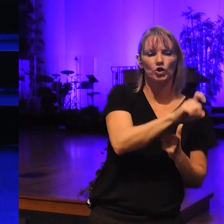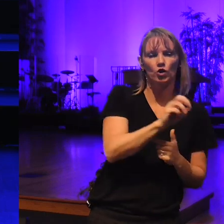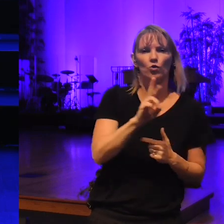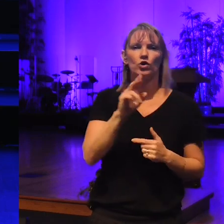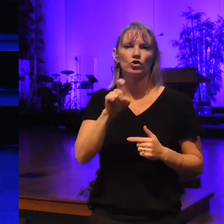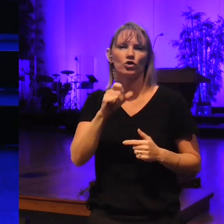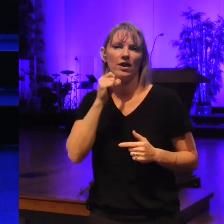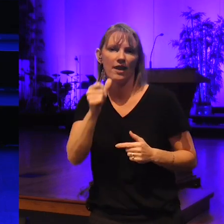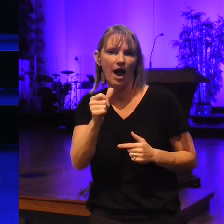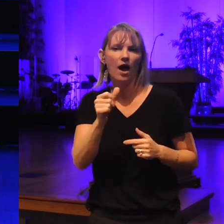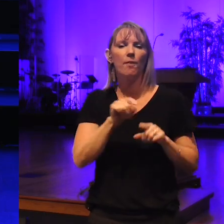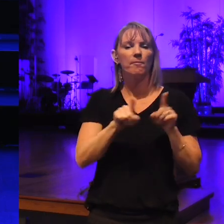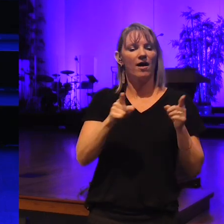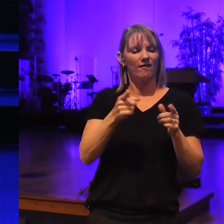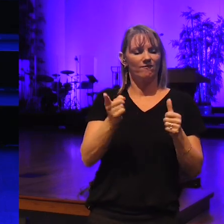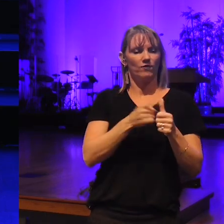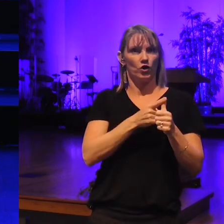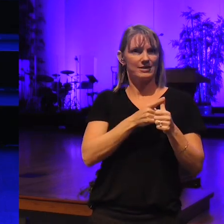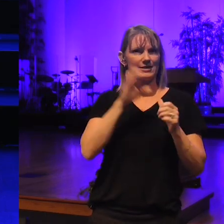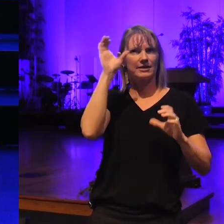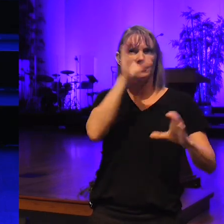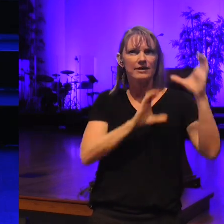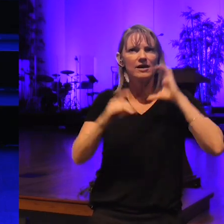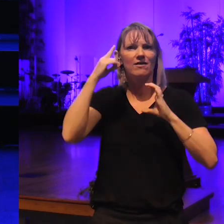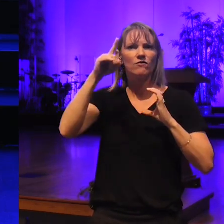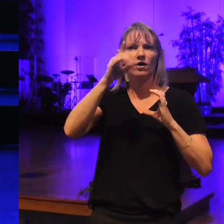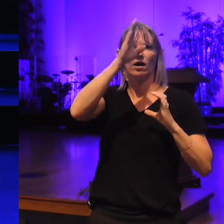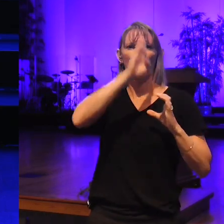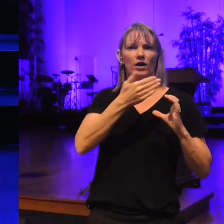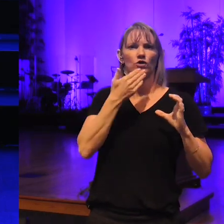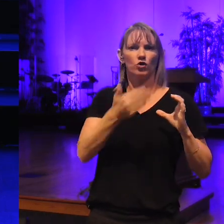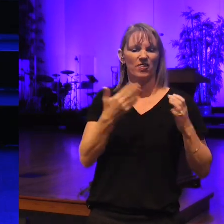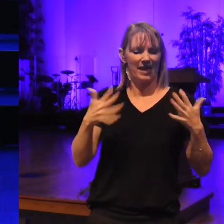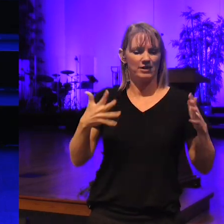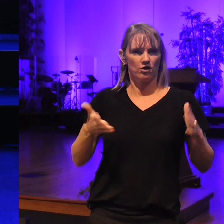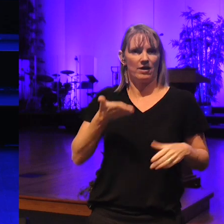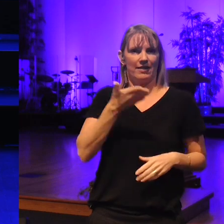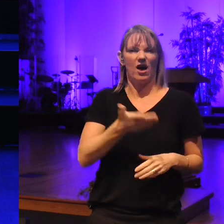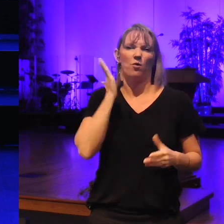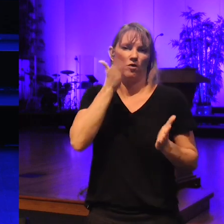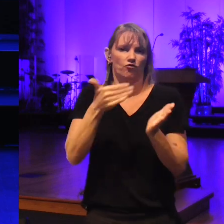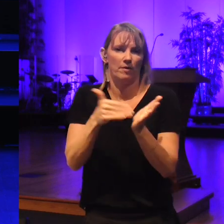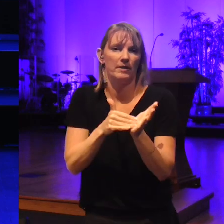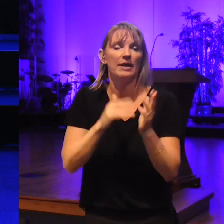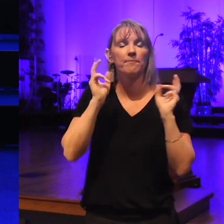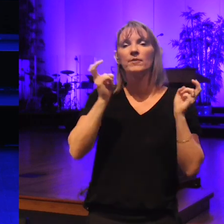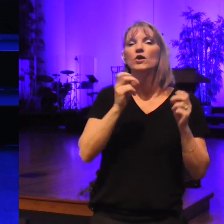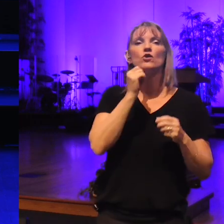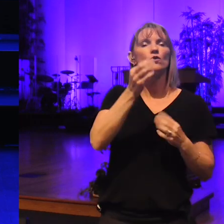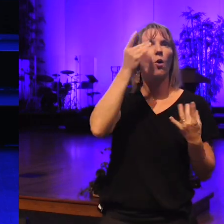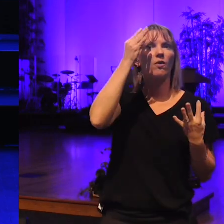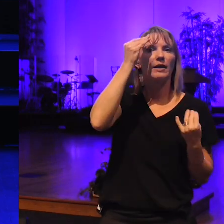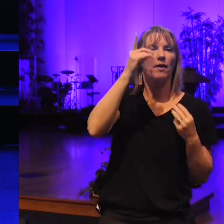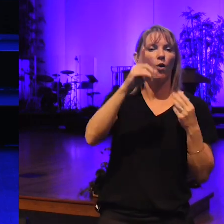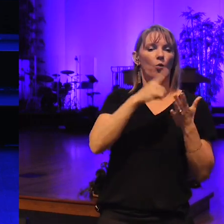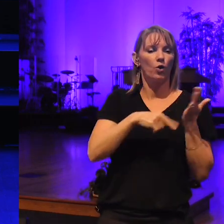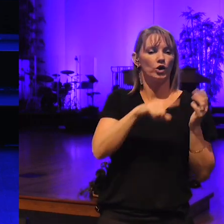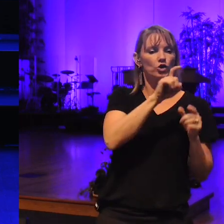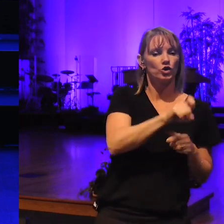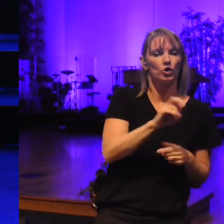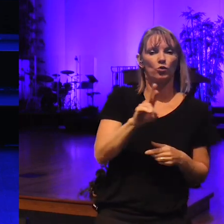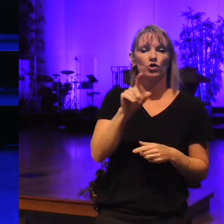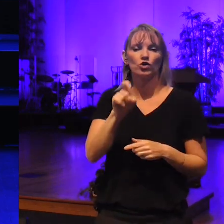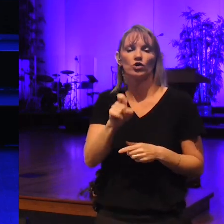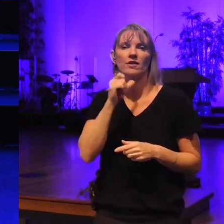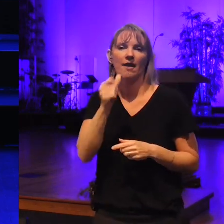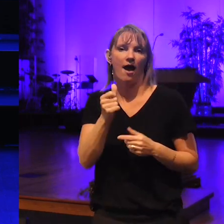but seek ye first to know the good of God which already is. I'm going to repeat that. Take no thought for what should or should not